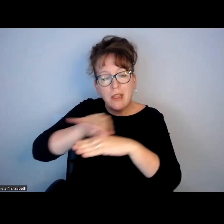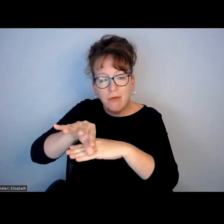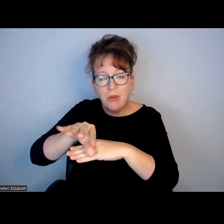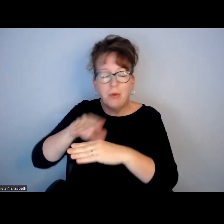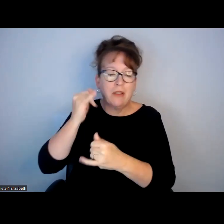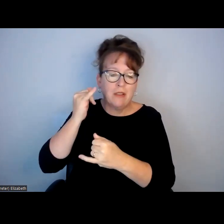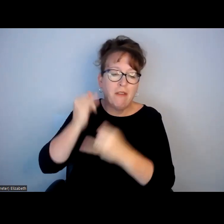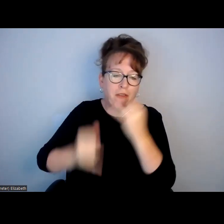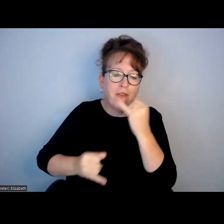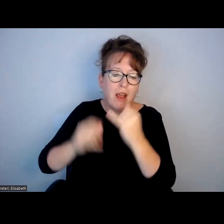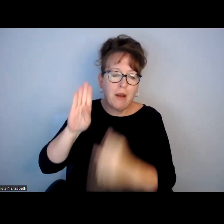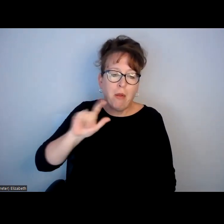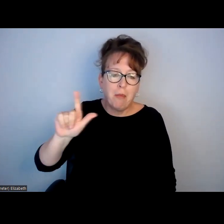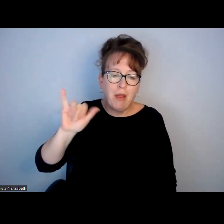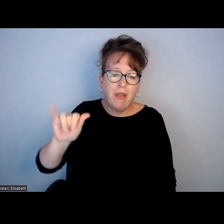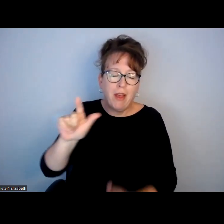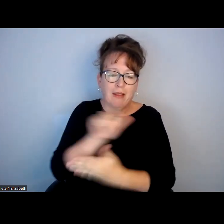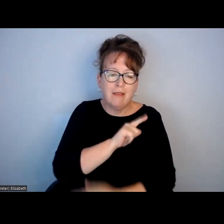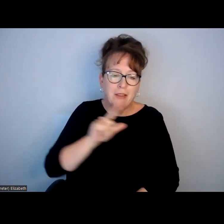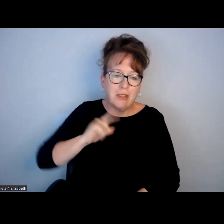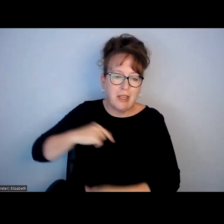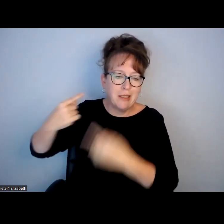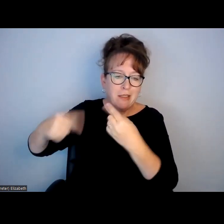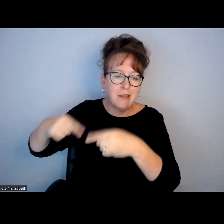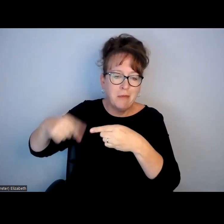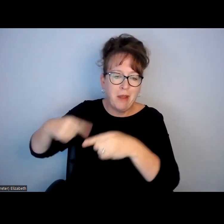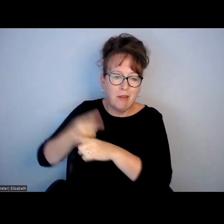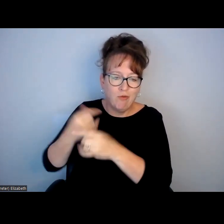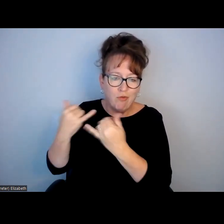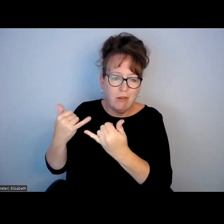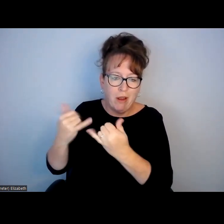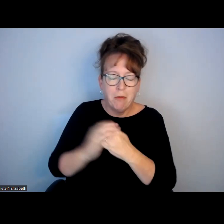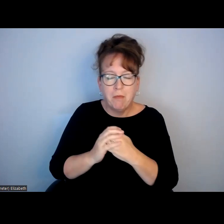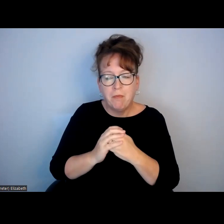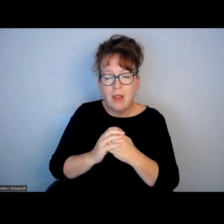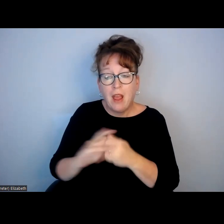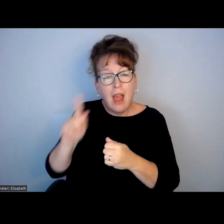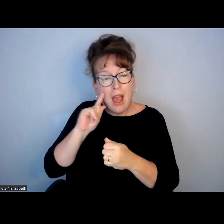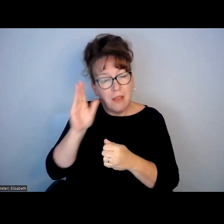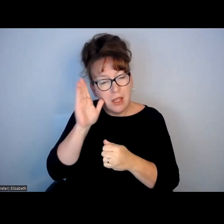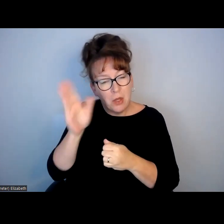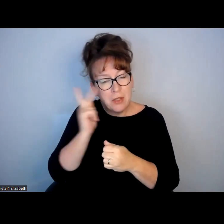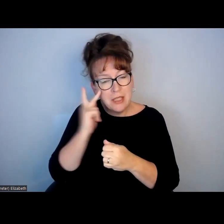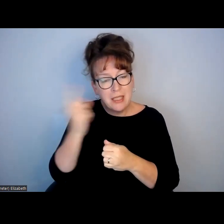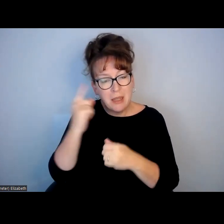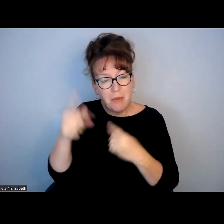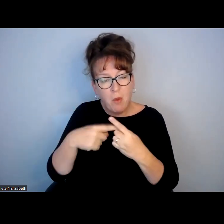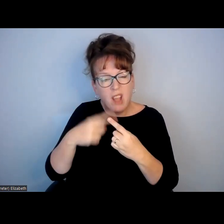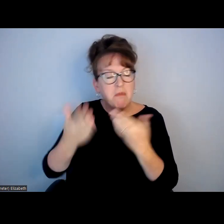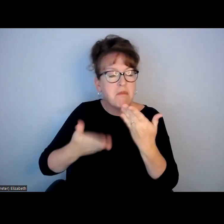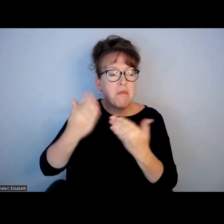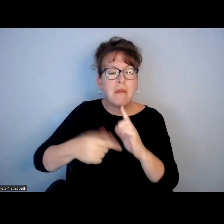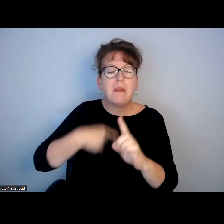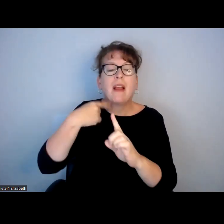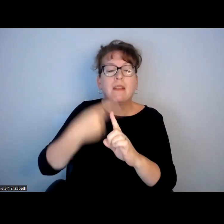legislature is debating. So I think you may see something as soon as next month come out of committee is some of the